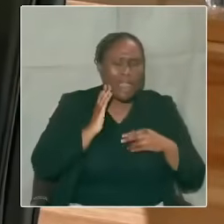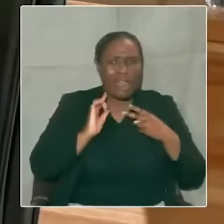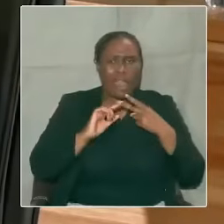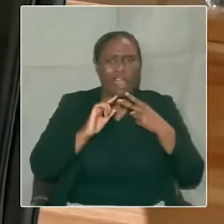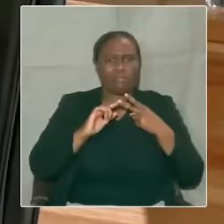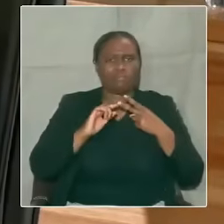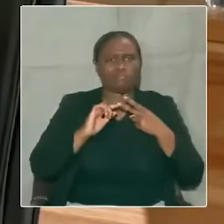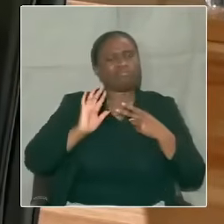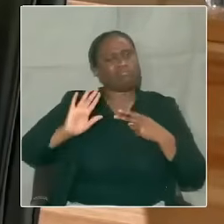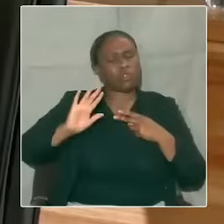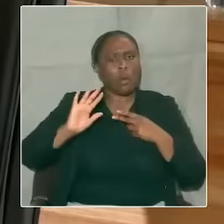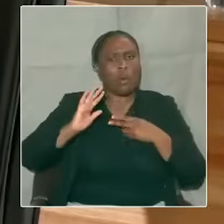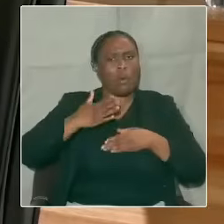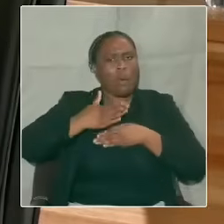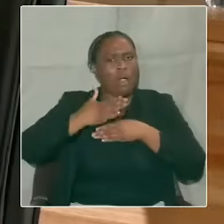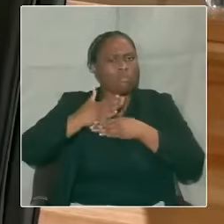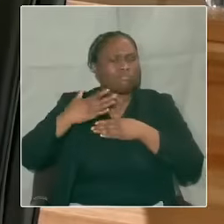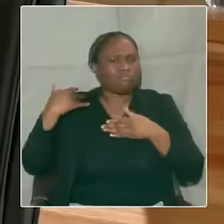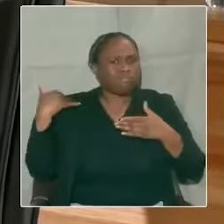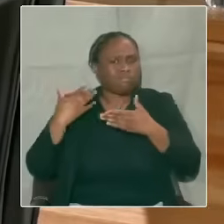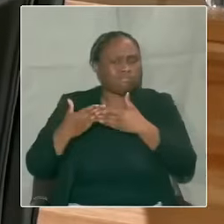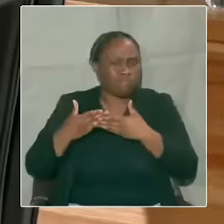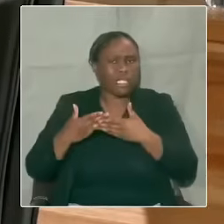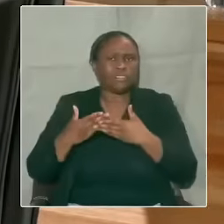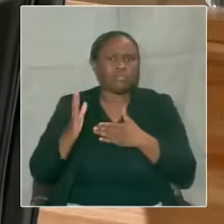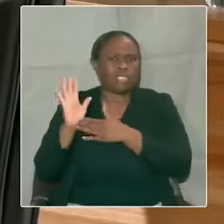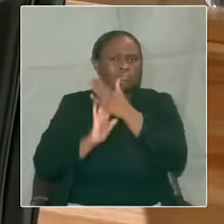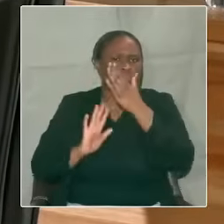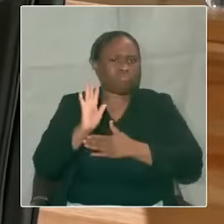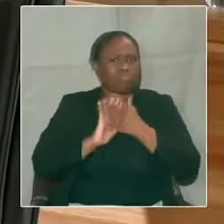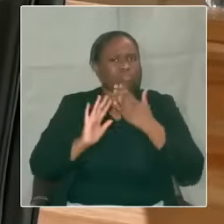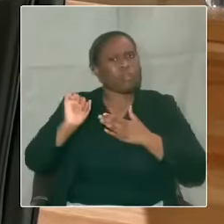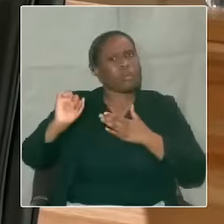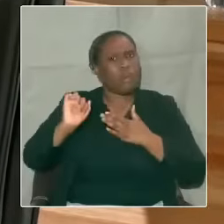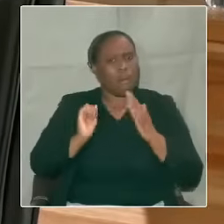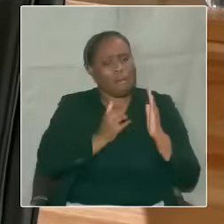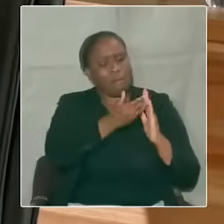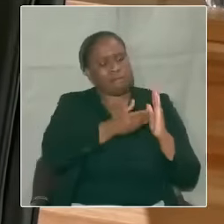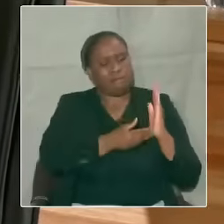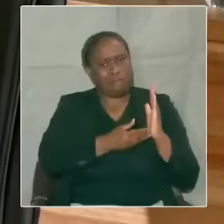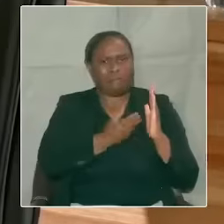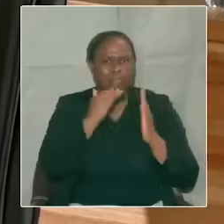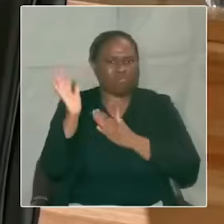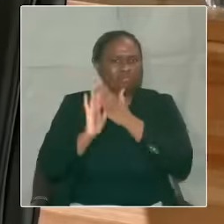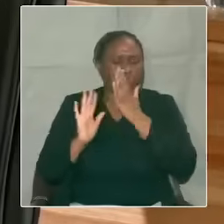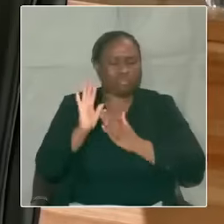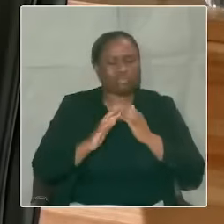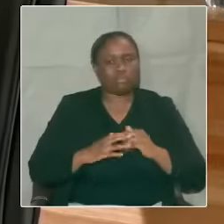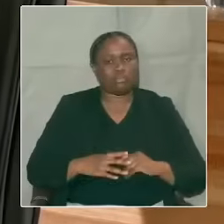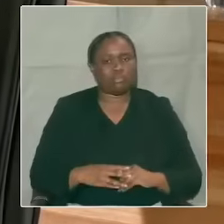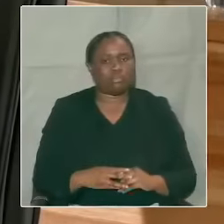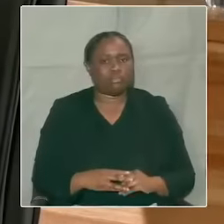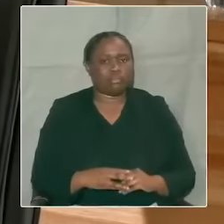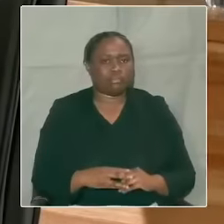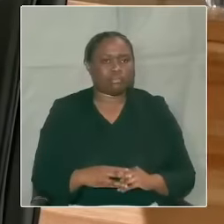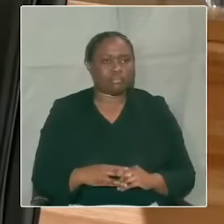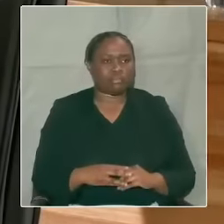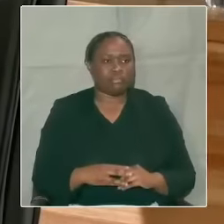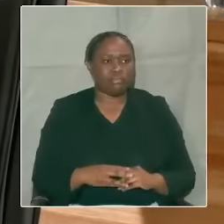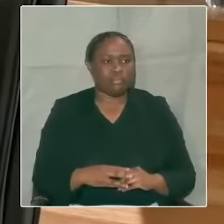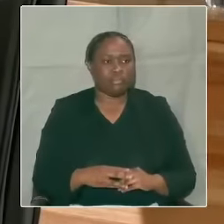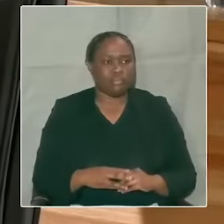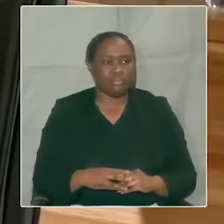you to take the Chair and the Commissioners through that portion of your statement.